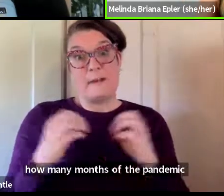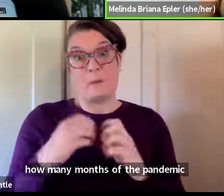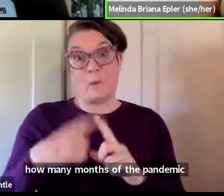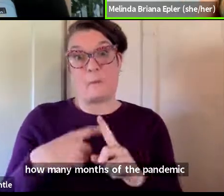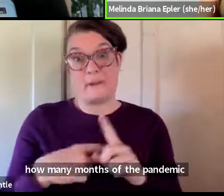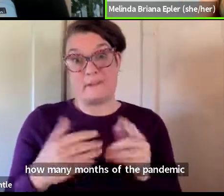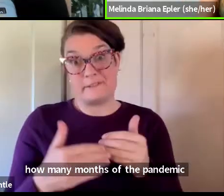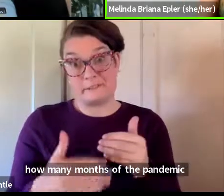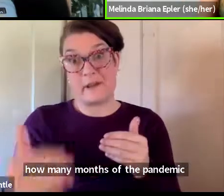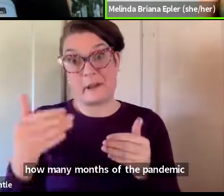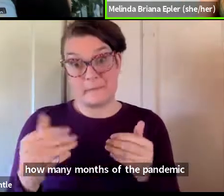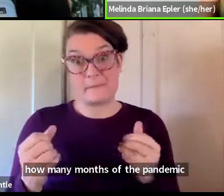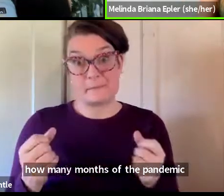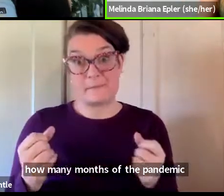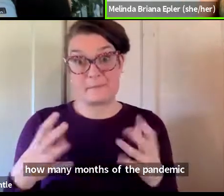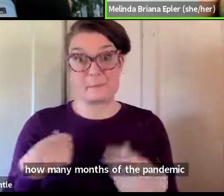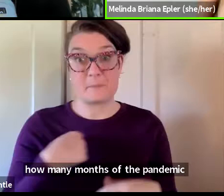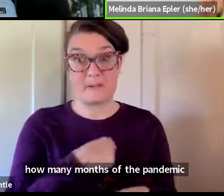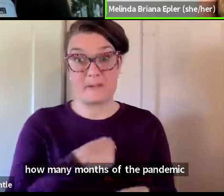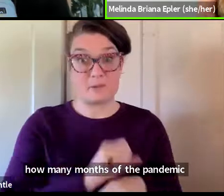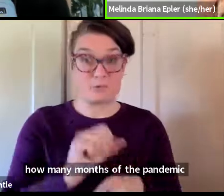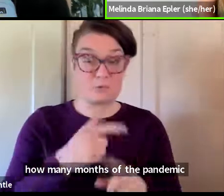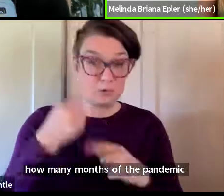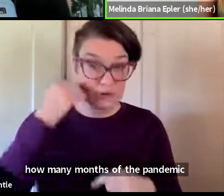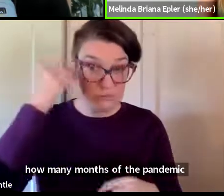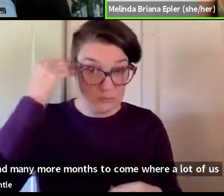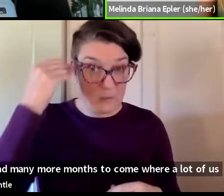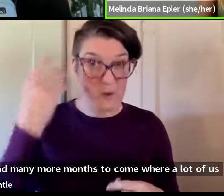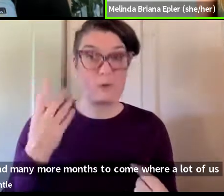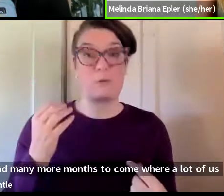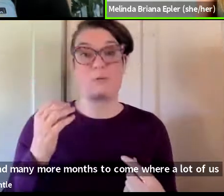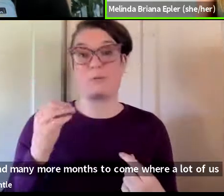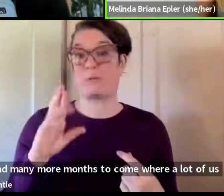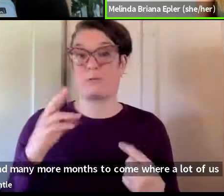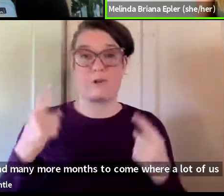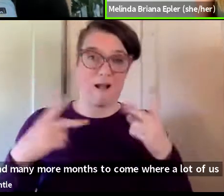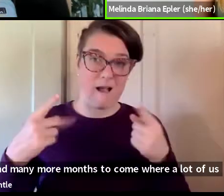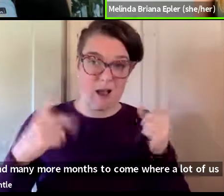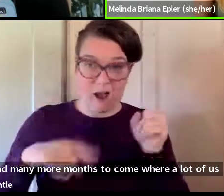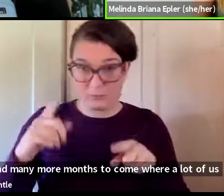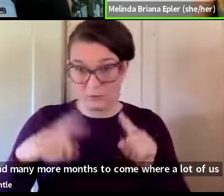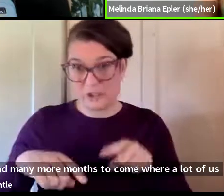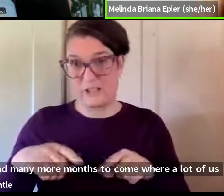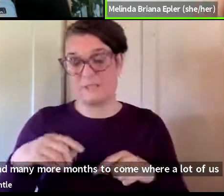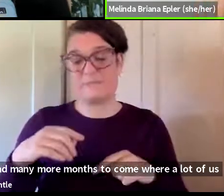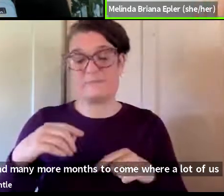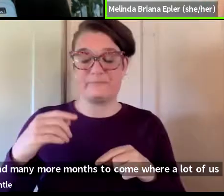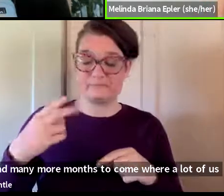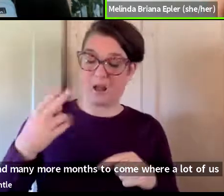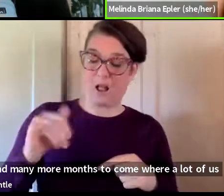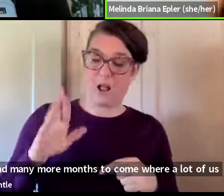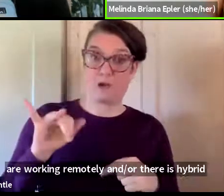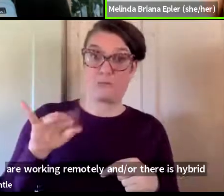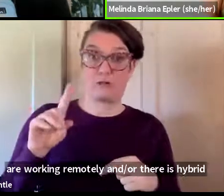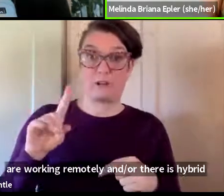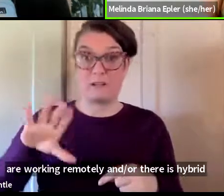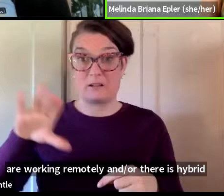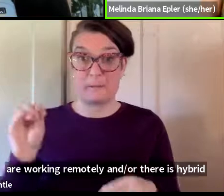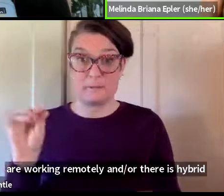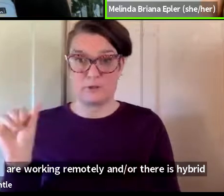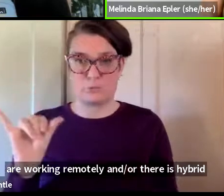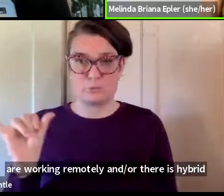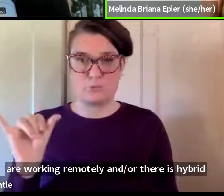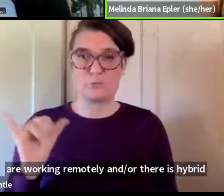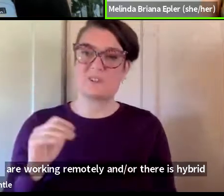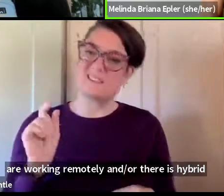where a lot of us are working remotely, and or there's some hybrid companies now as well. And the need to